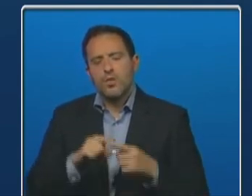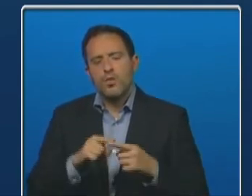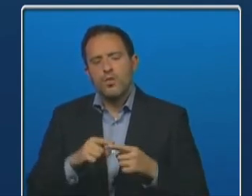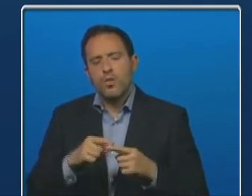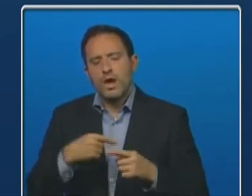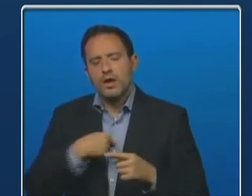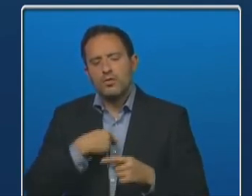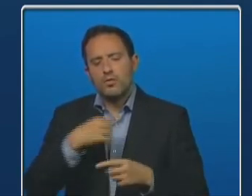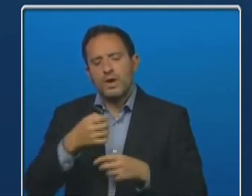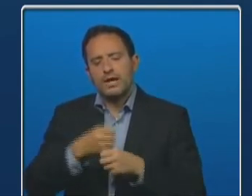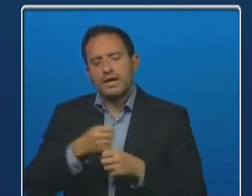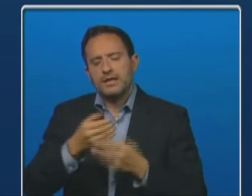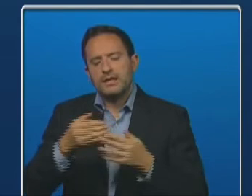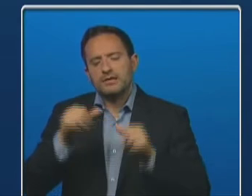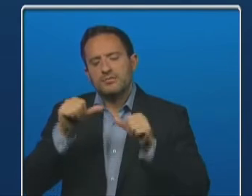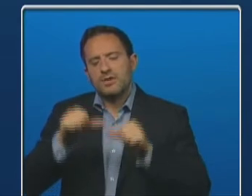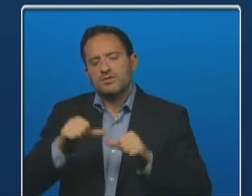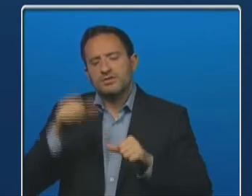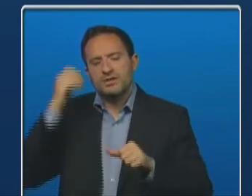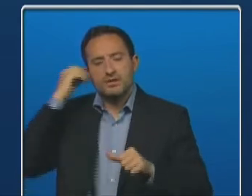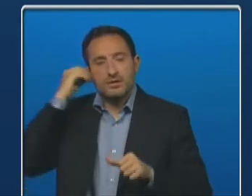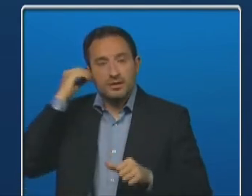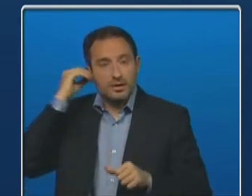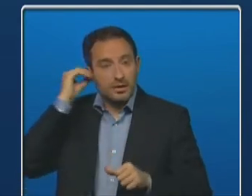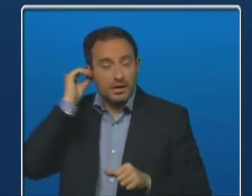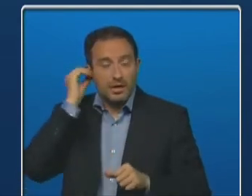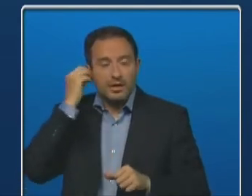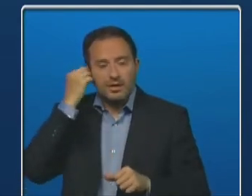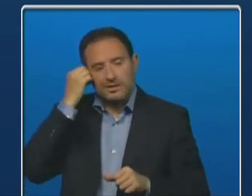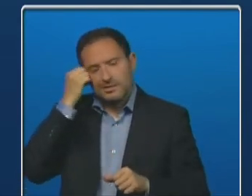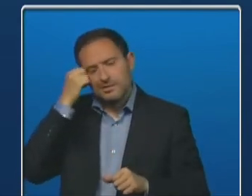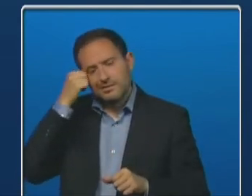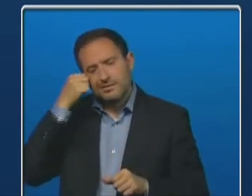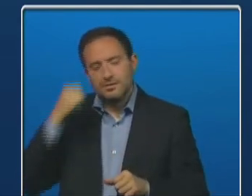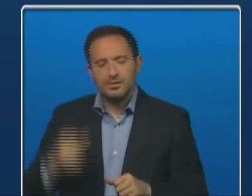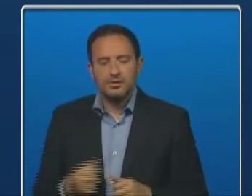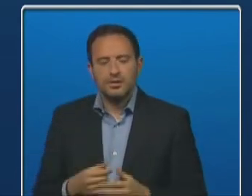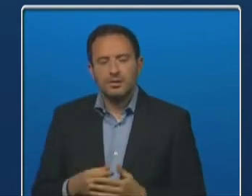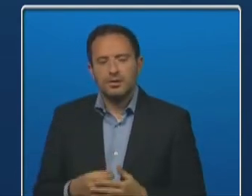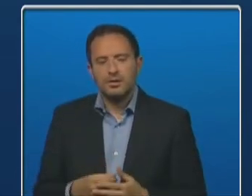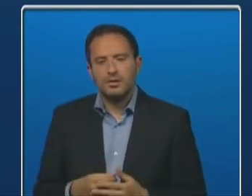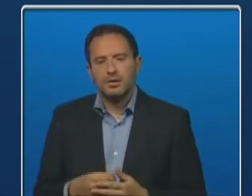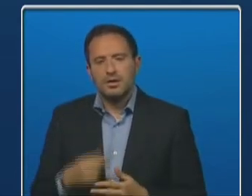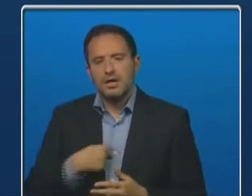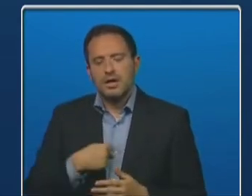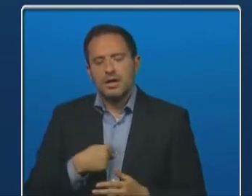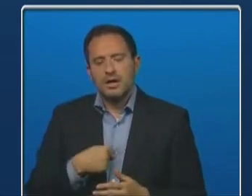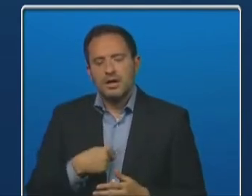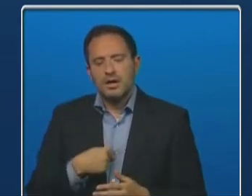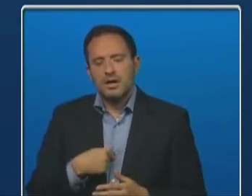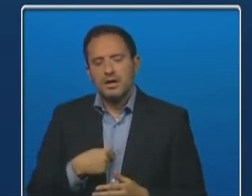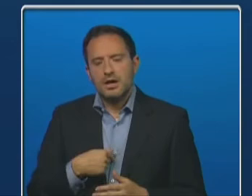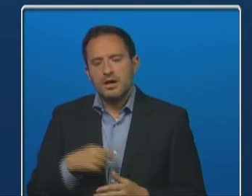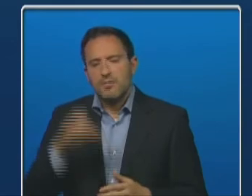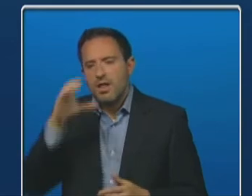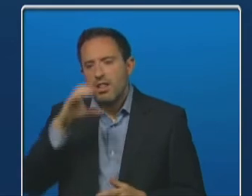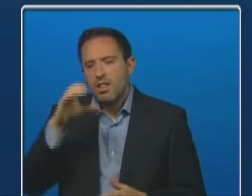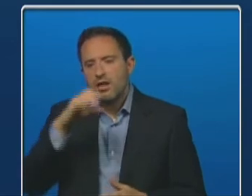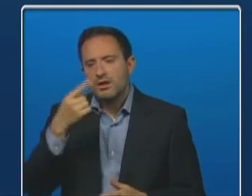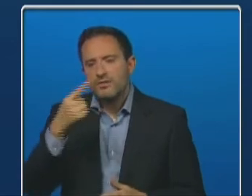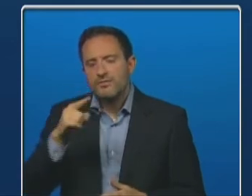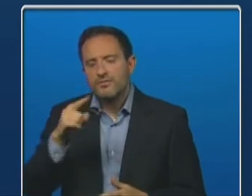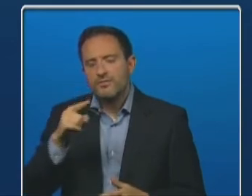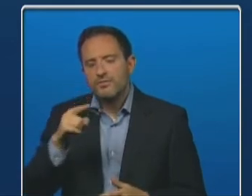this stuff posted, because I keep hitting refresh on on what's supposed to be the kit, we'll have the